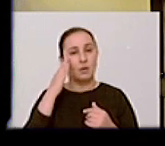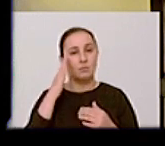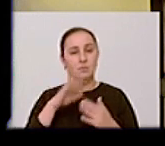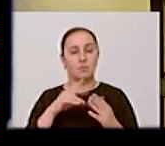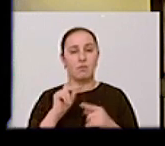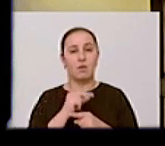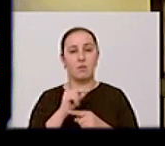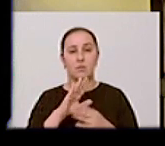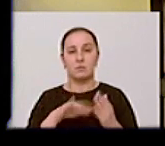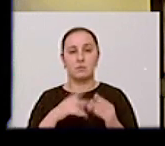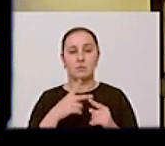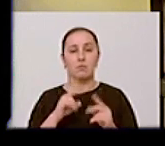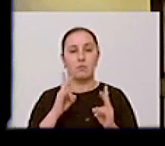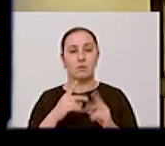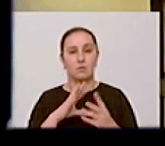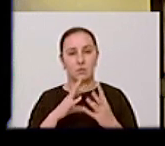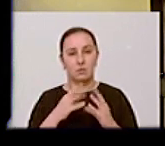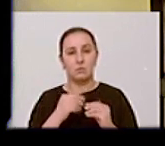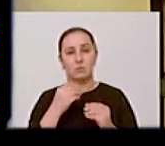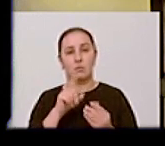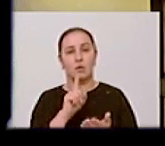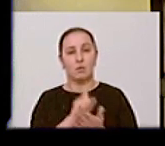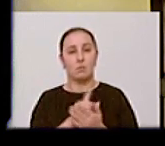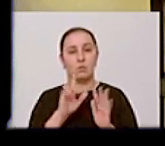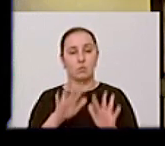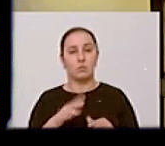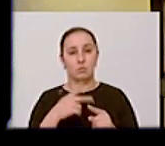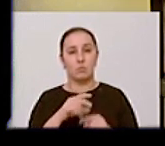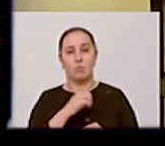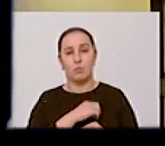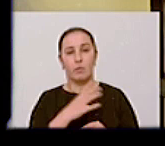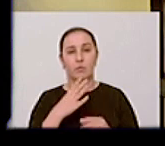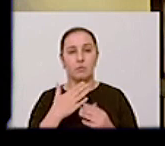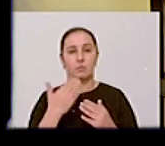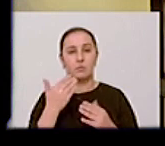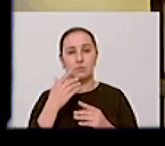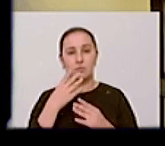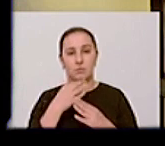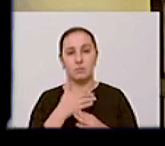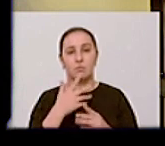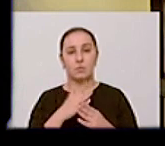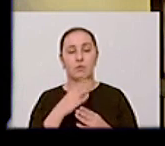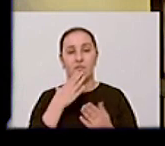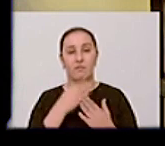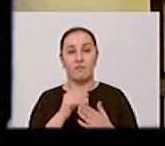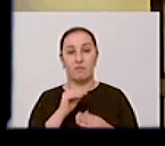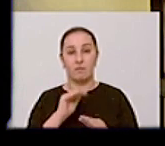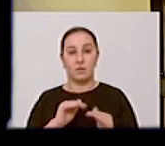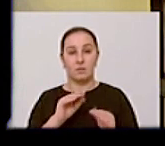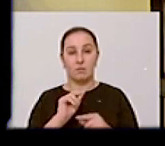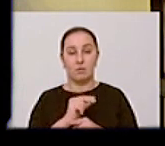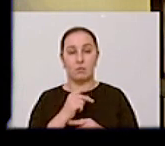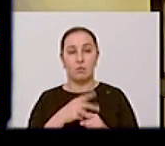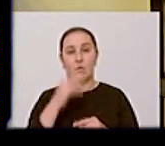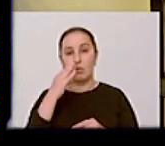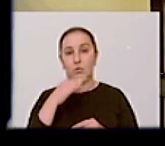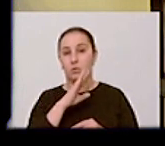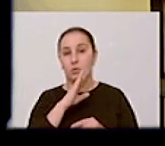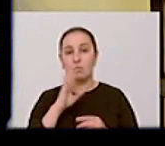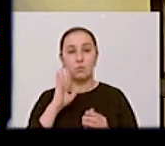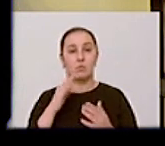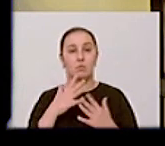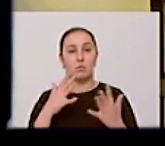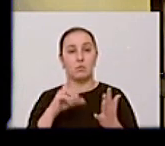va tarbiyasizlik natijasida albatta bu o'rinda boyning ham hissasi bor, chunki farzand tarbiyasida ota-onaning